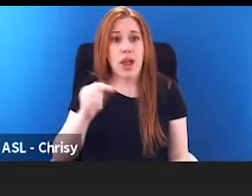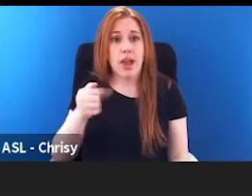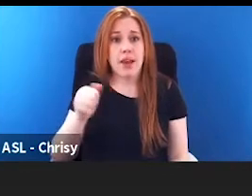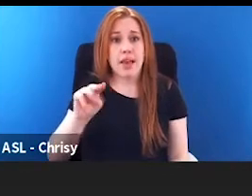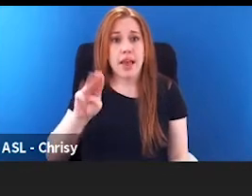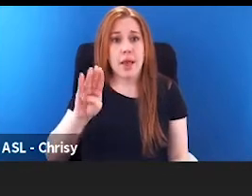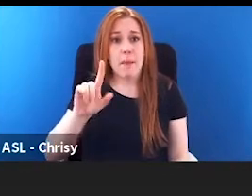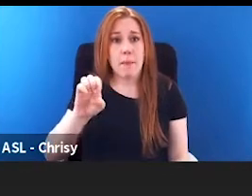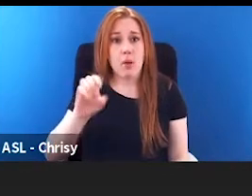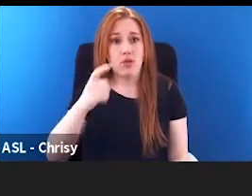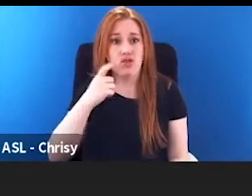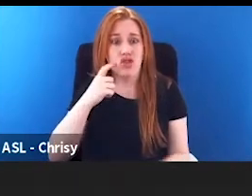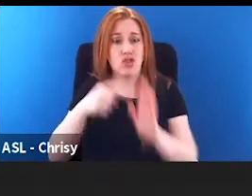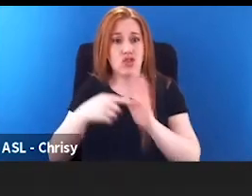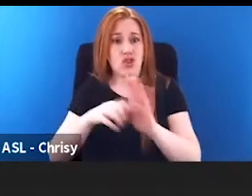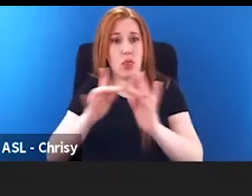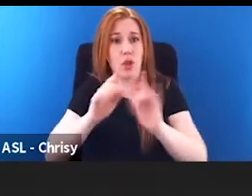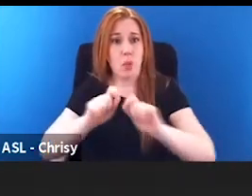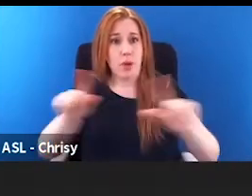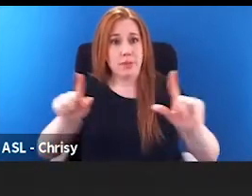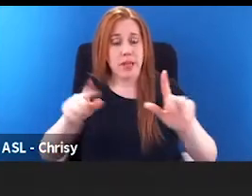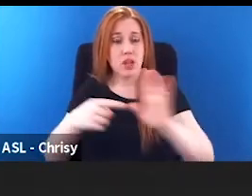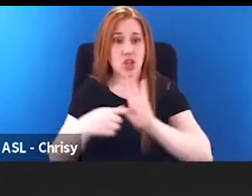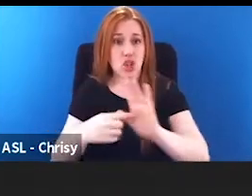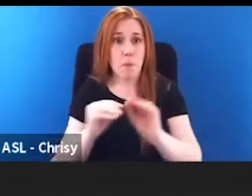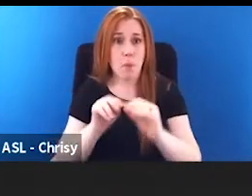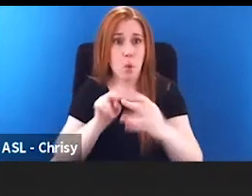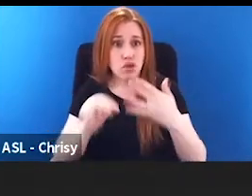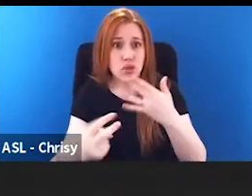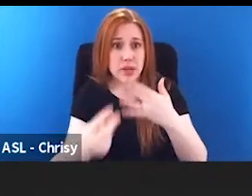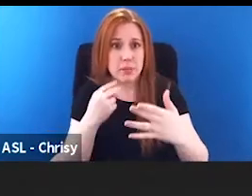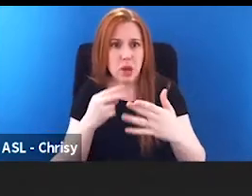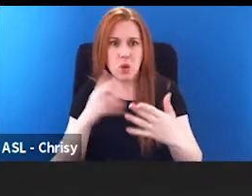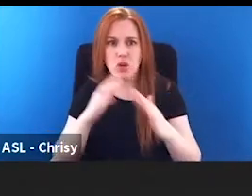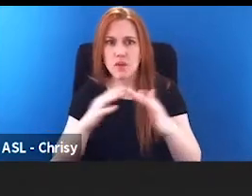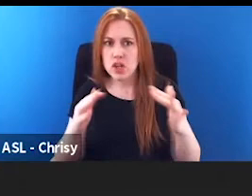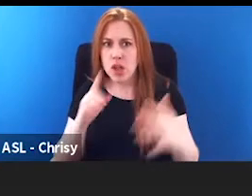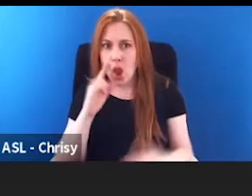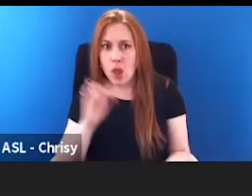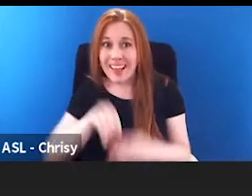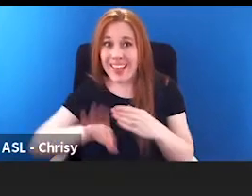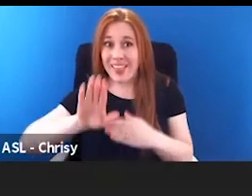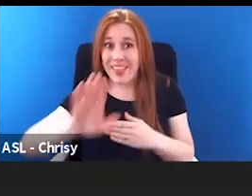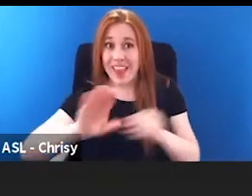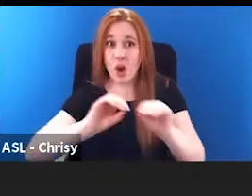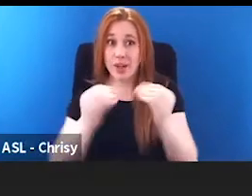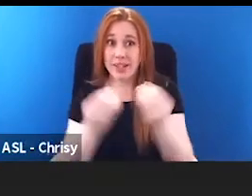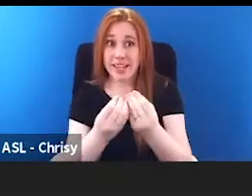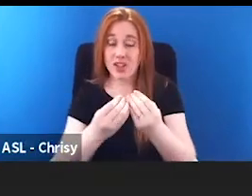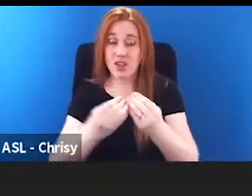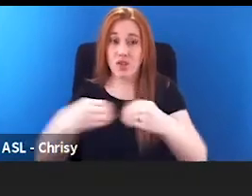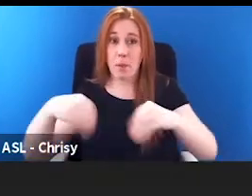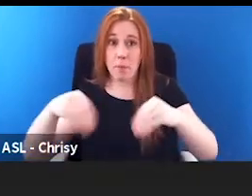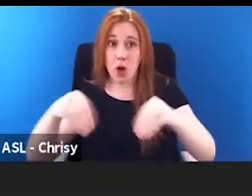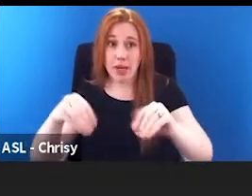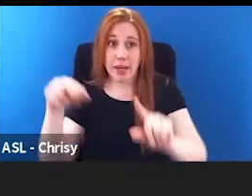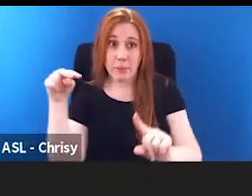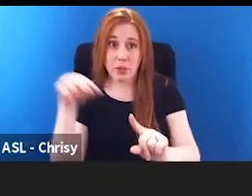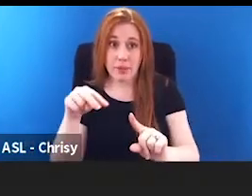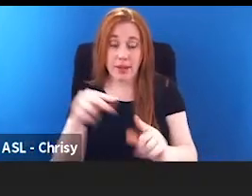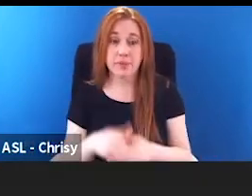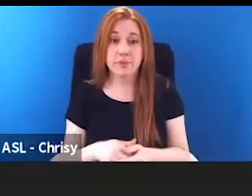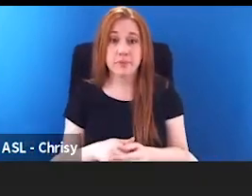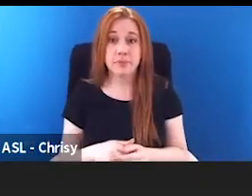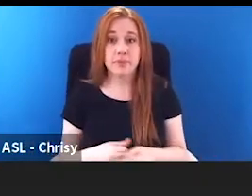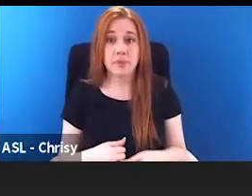website that added transparency as it relates to what does diversity look like within their organization from a marketing function. And so within